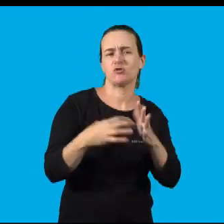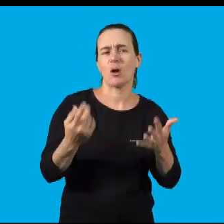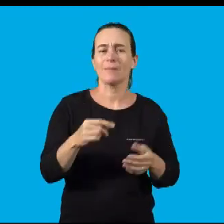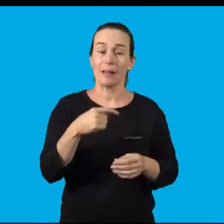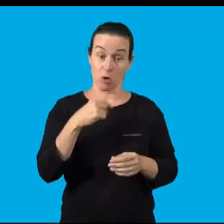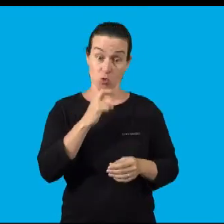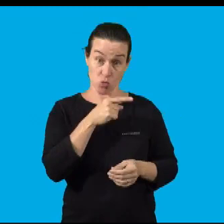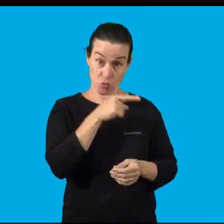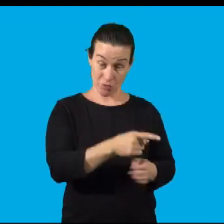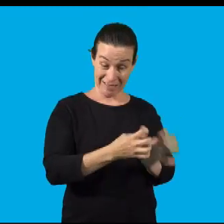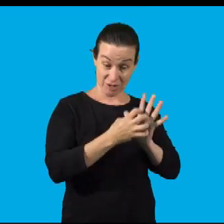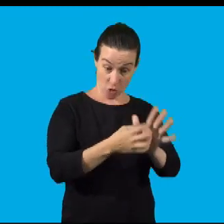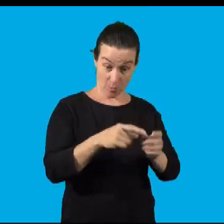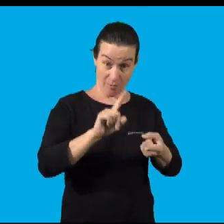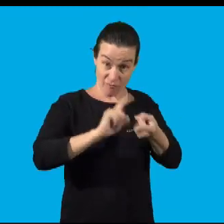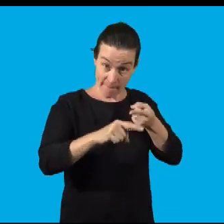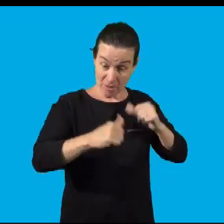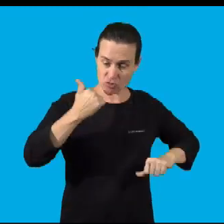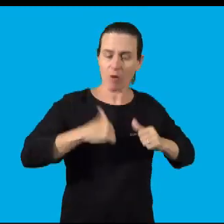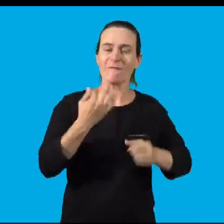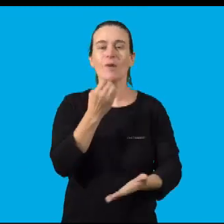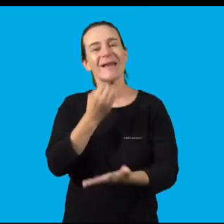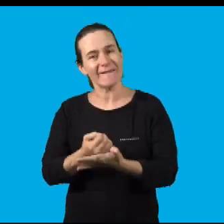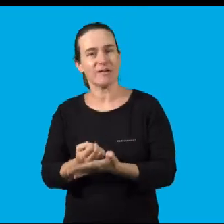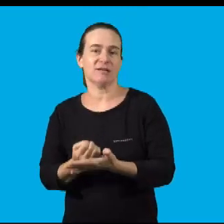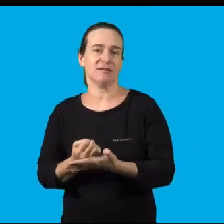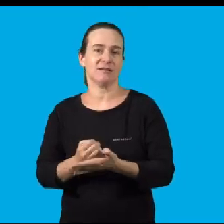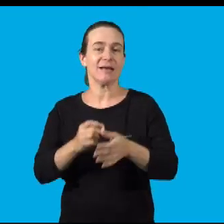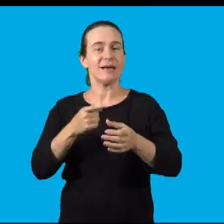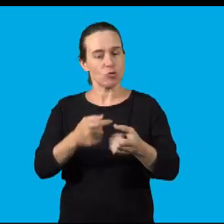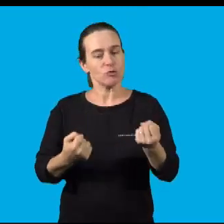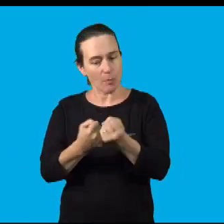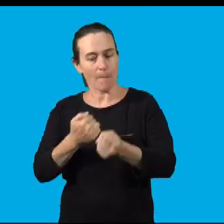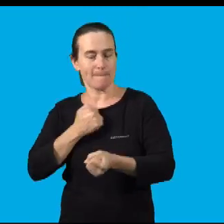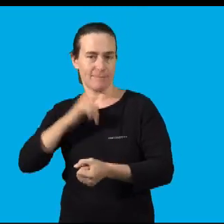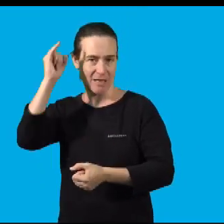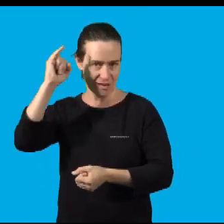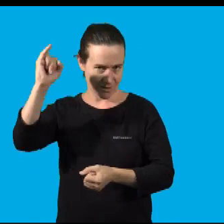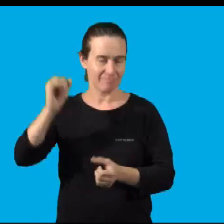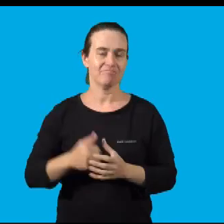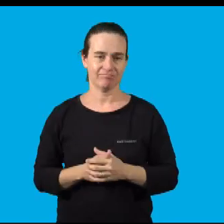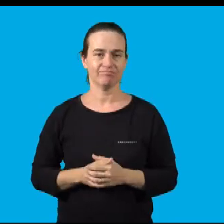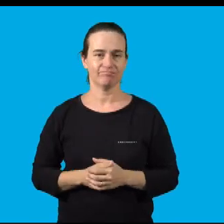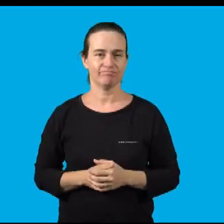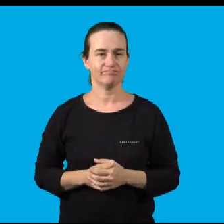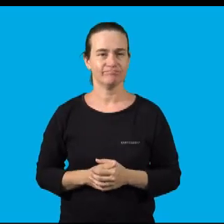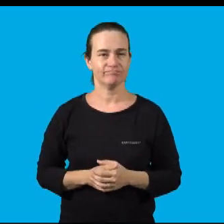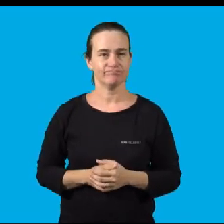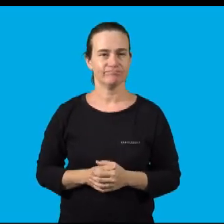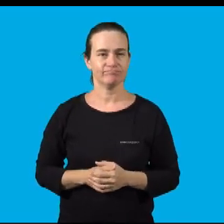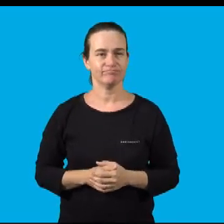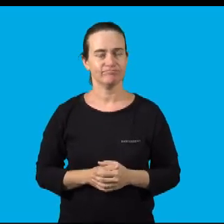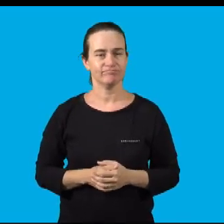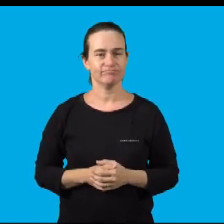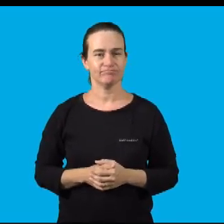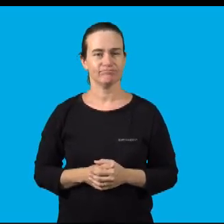is evidence, from the plot that illustrate or explains your point. So often, your evidence and